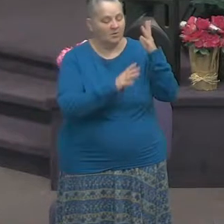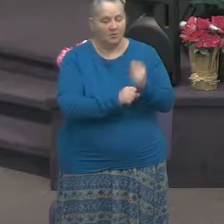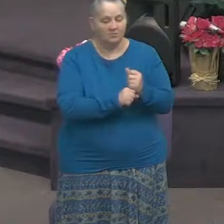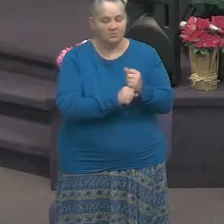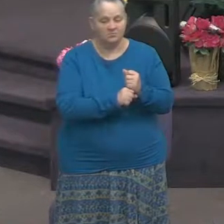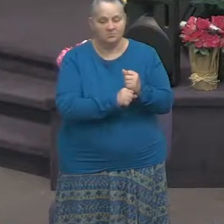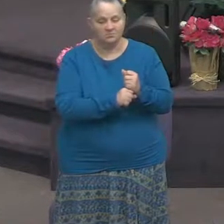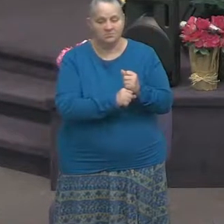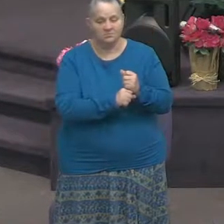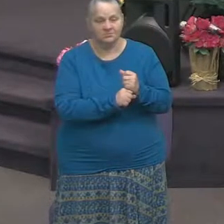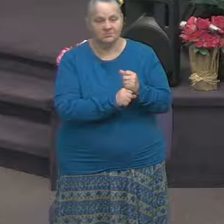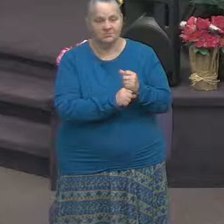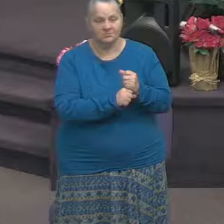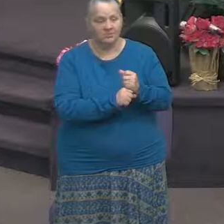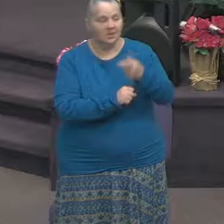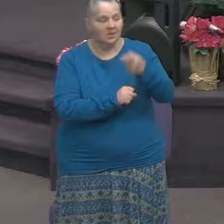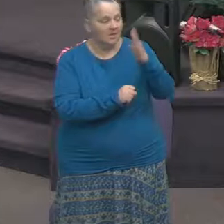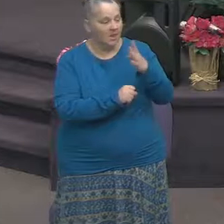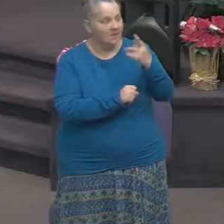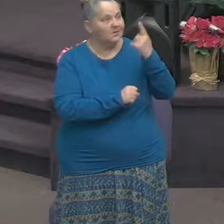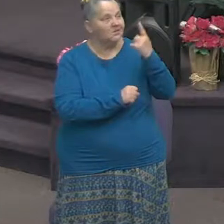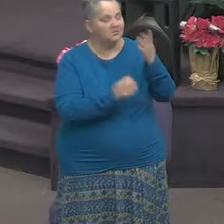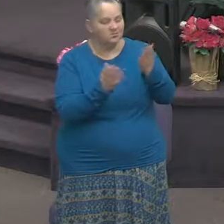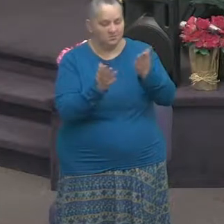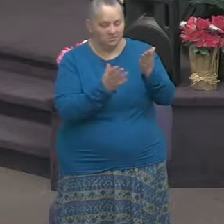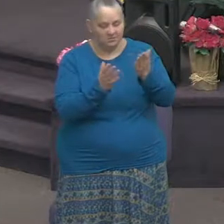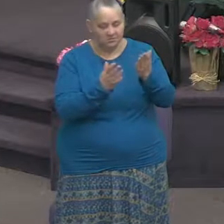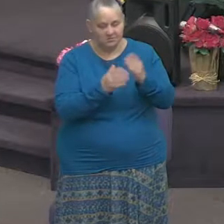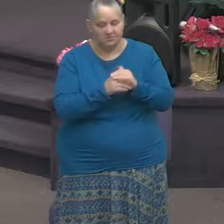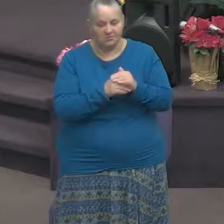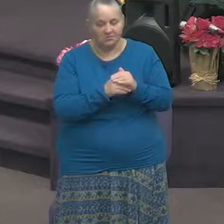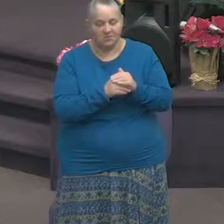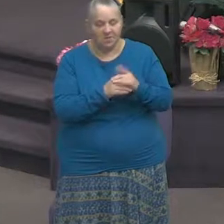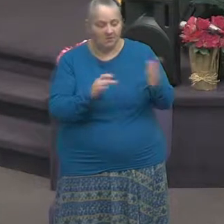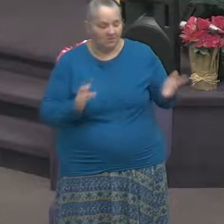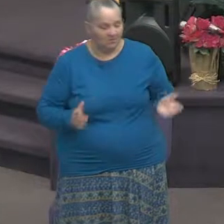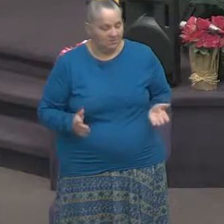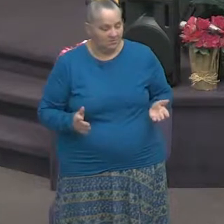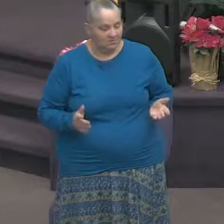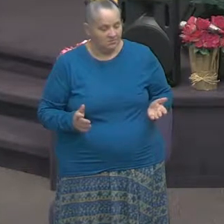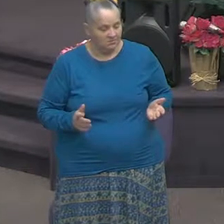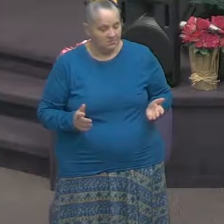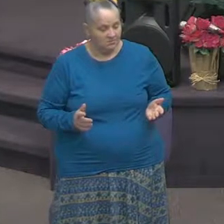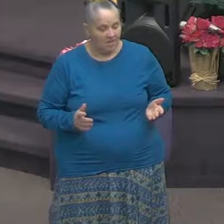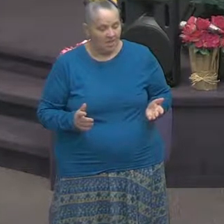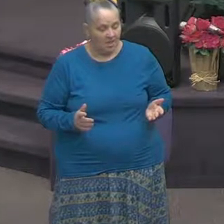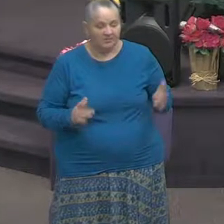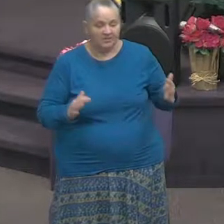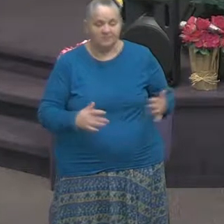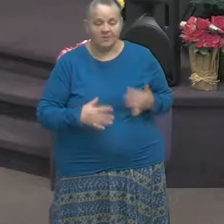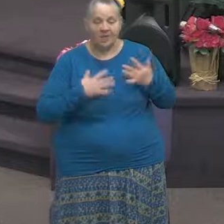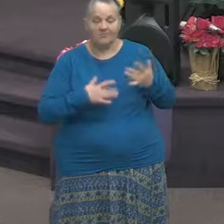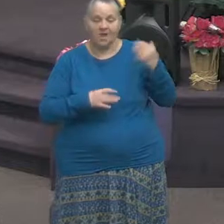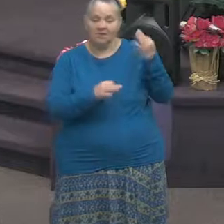trust the God that he serves. I'm inspired by his faith and his